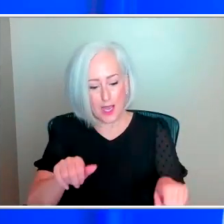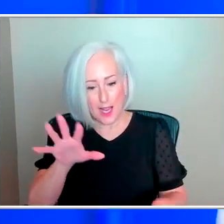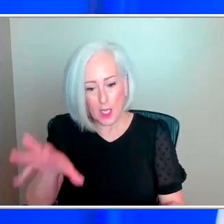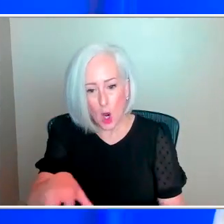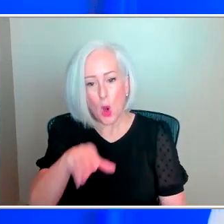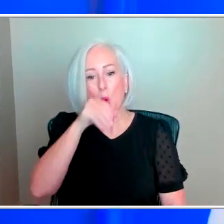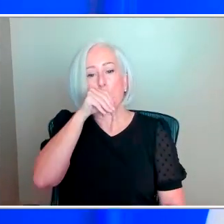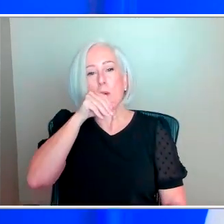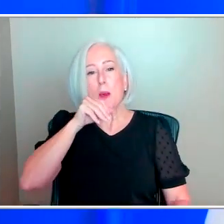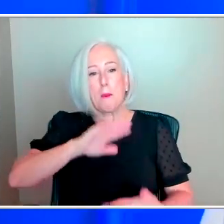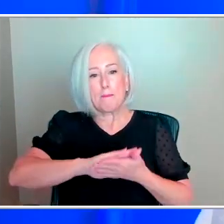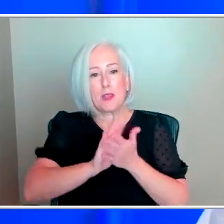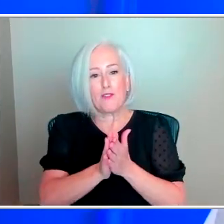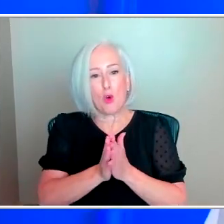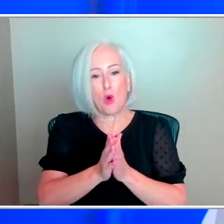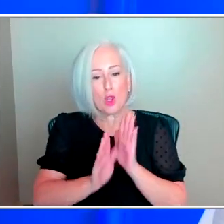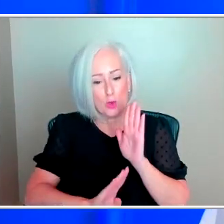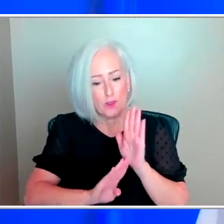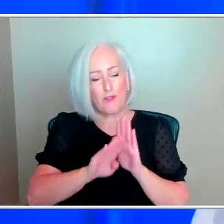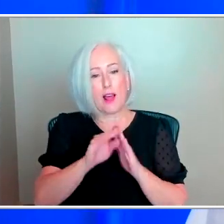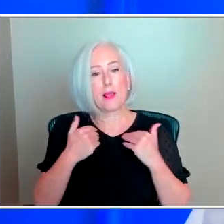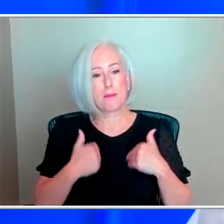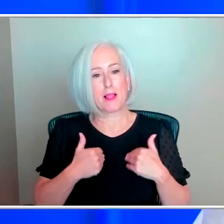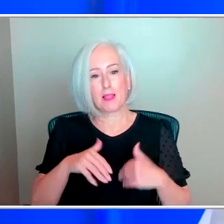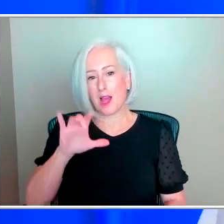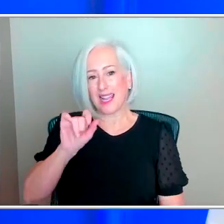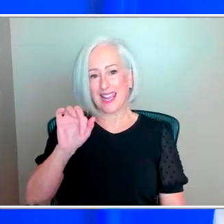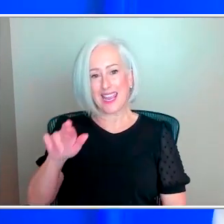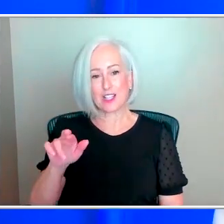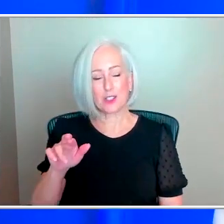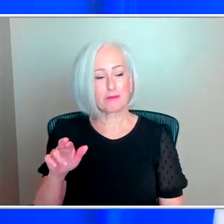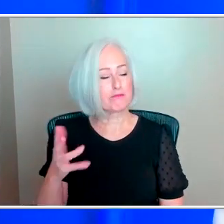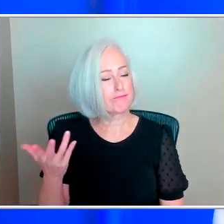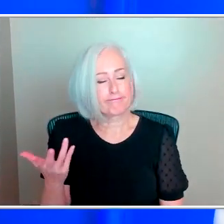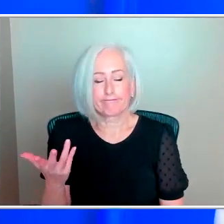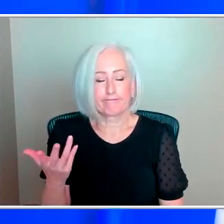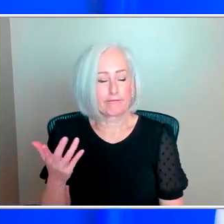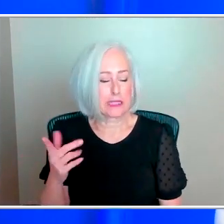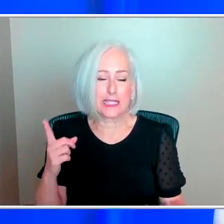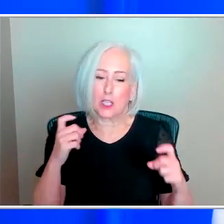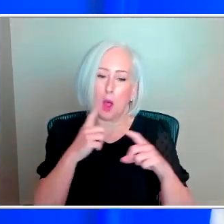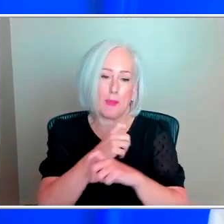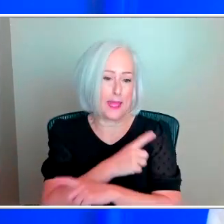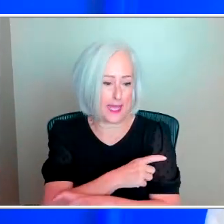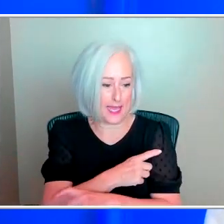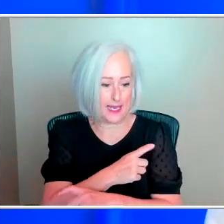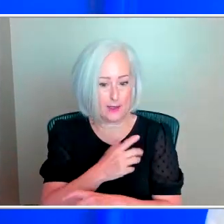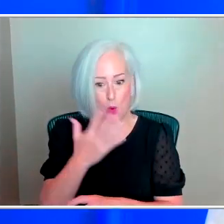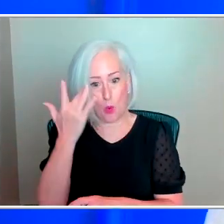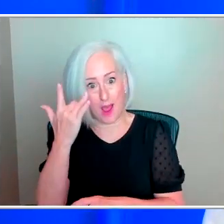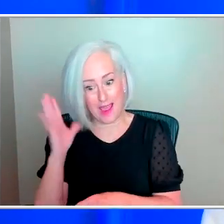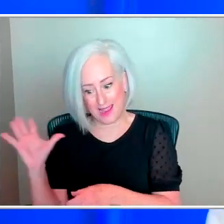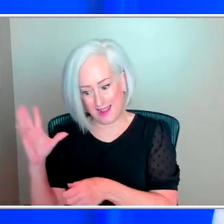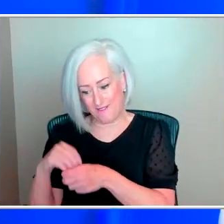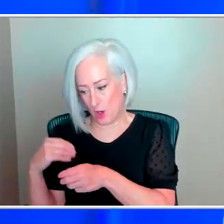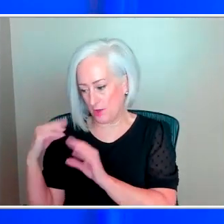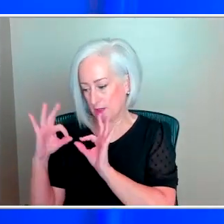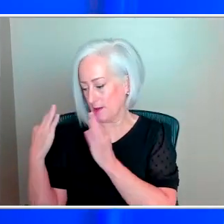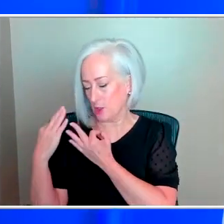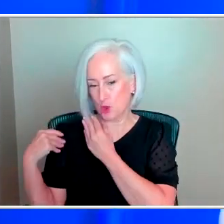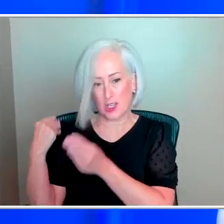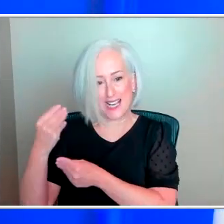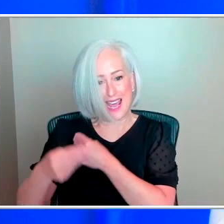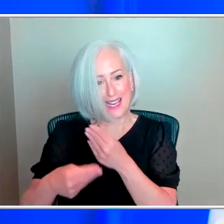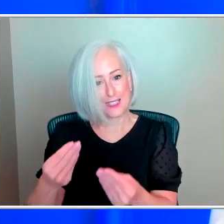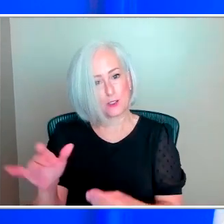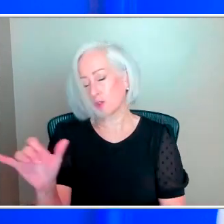potentially develop that. Well, lung cancer is more complicated than that. There's genetics to it also. But I think it's another sign